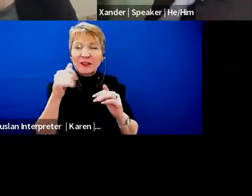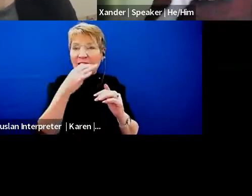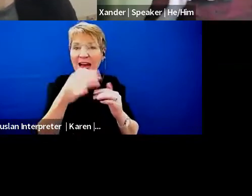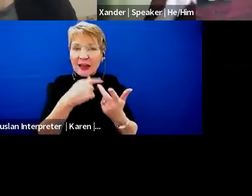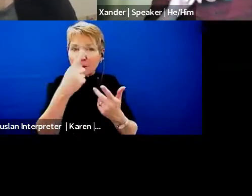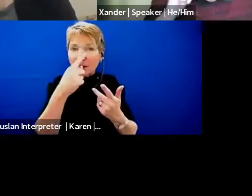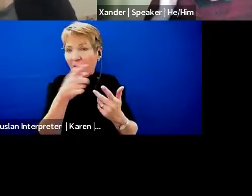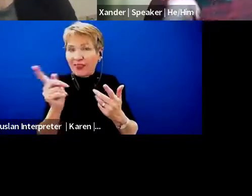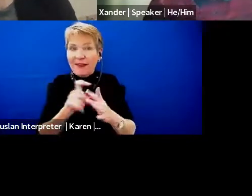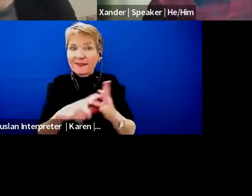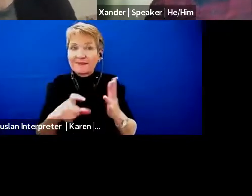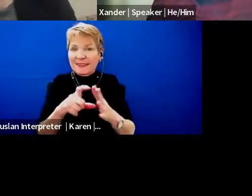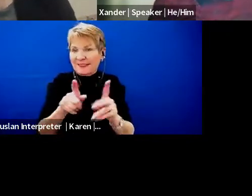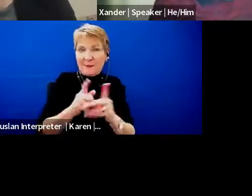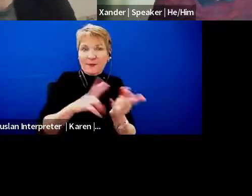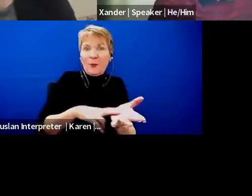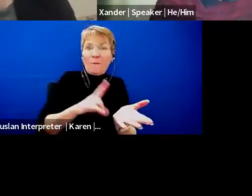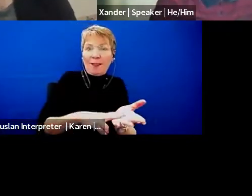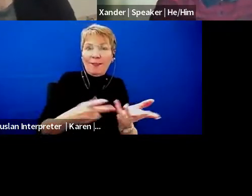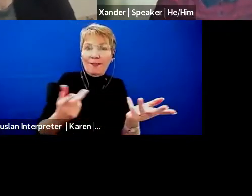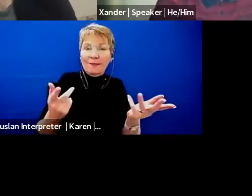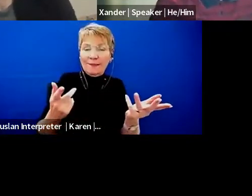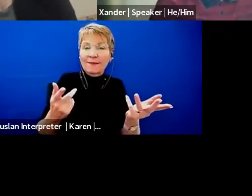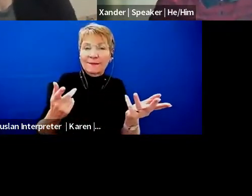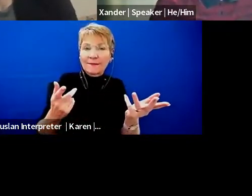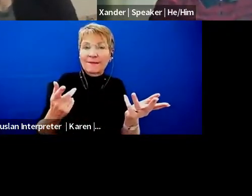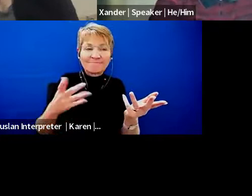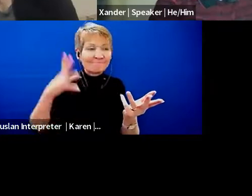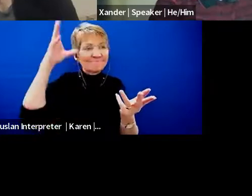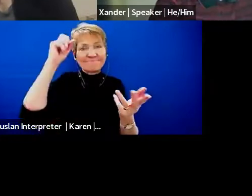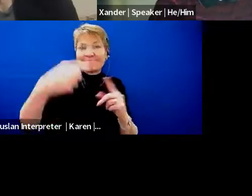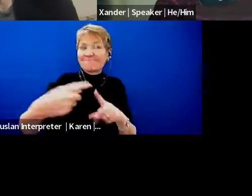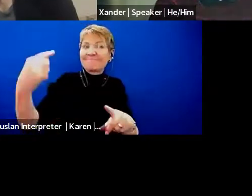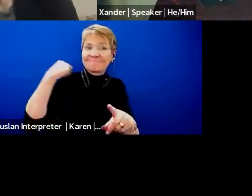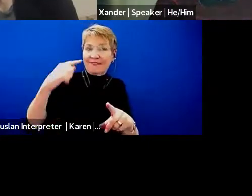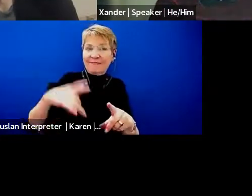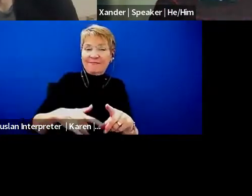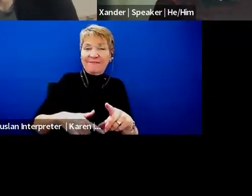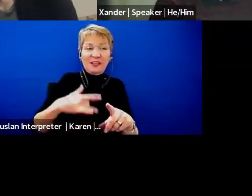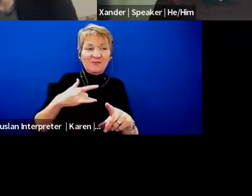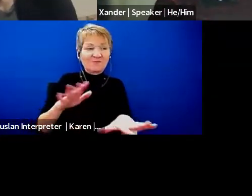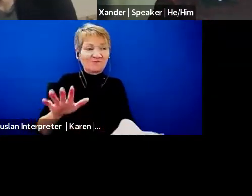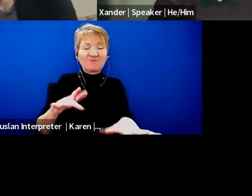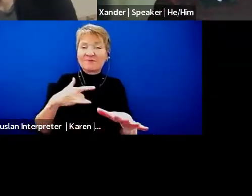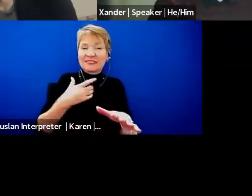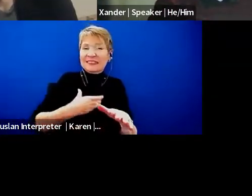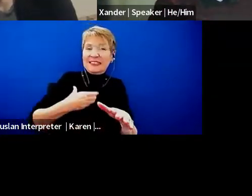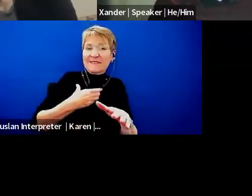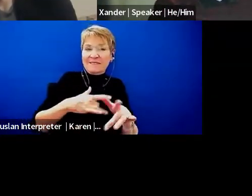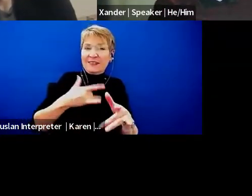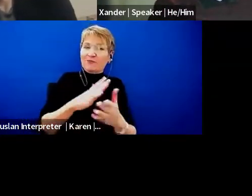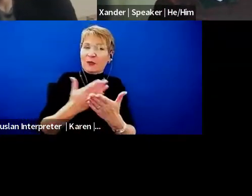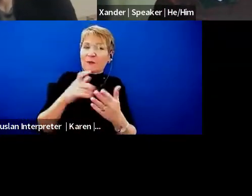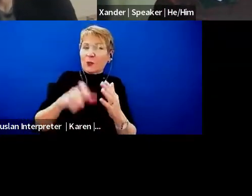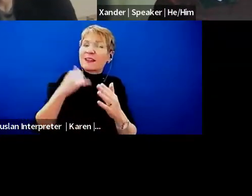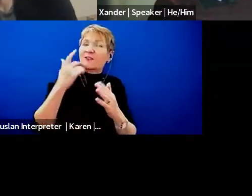of things, and just having those nostalgic moments and feeling like at peace and at home and feeling like a real person every time I